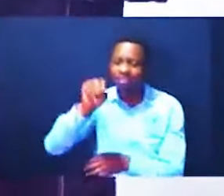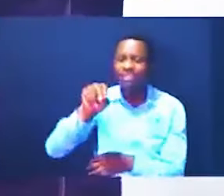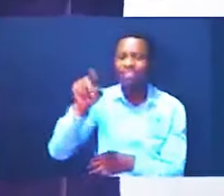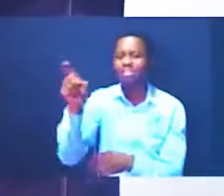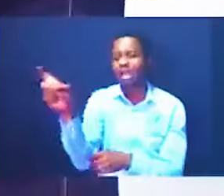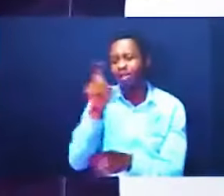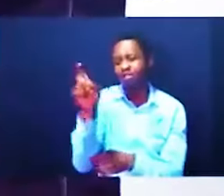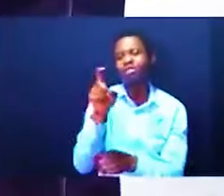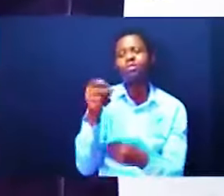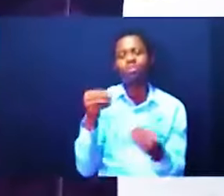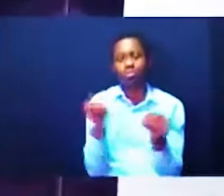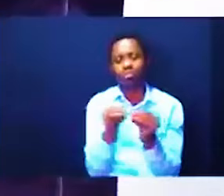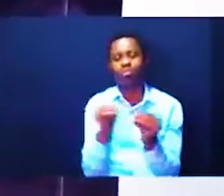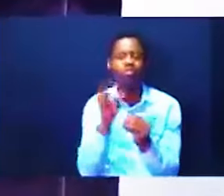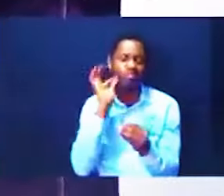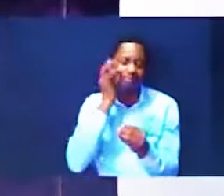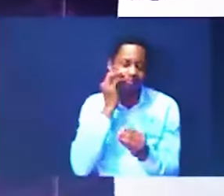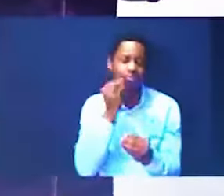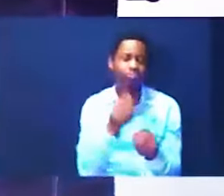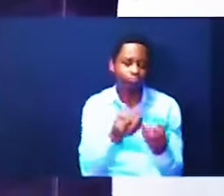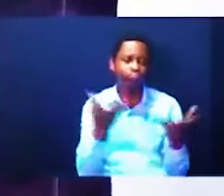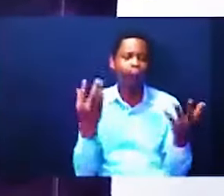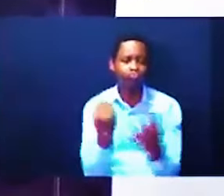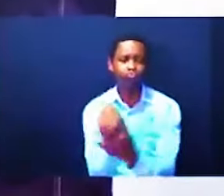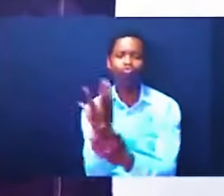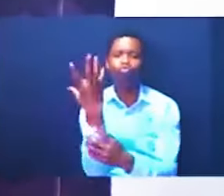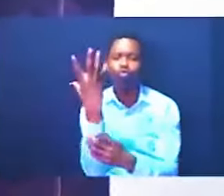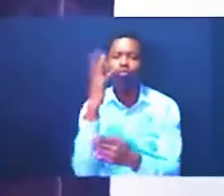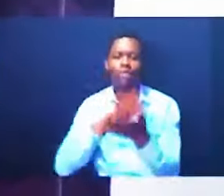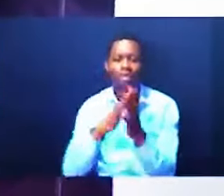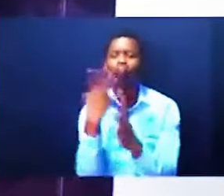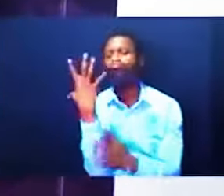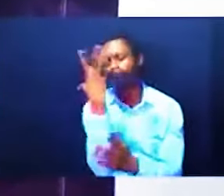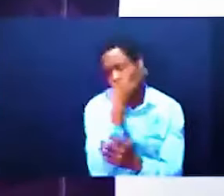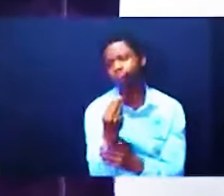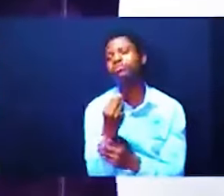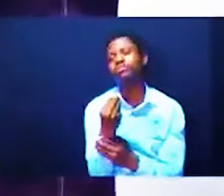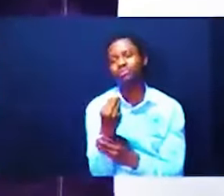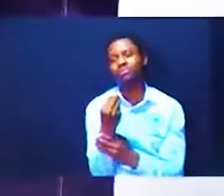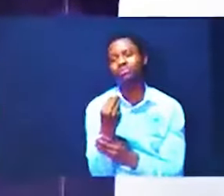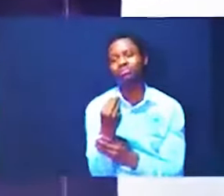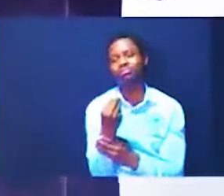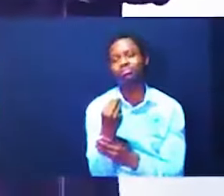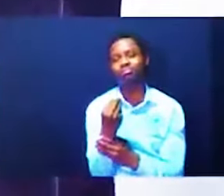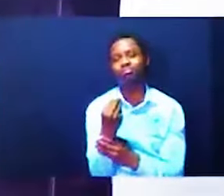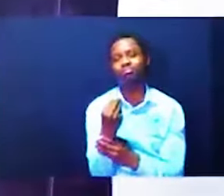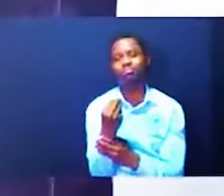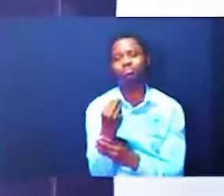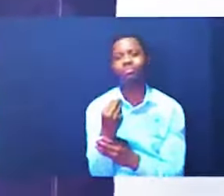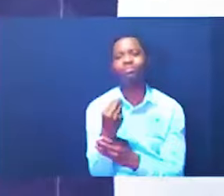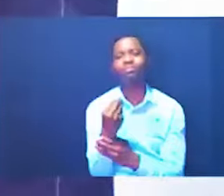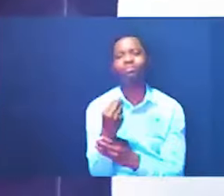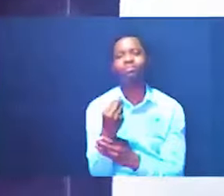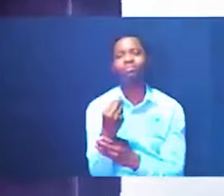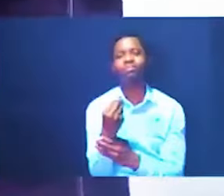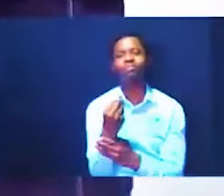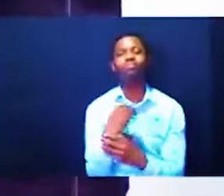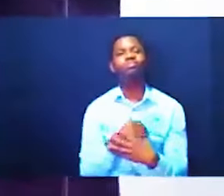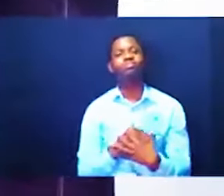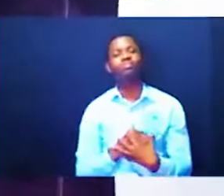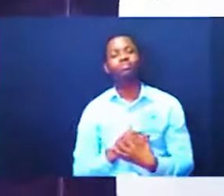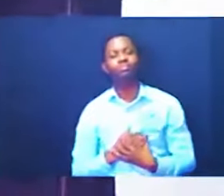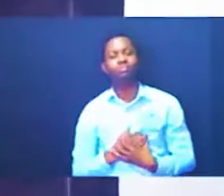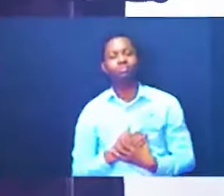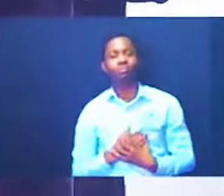asase pemu na efrifiri ko so nyine na etrai na esoi ebi